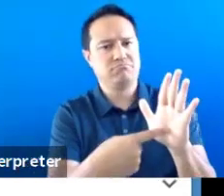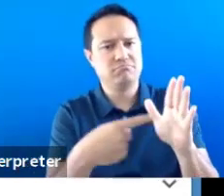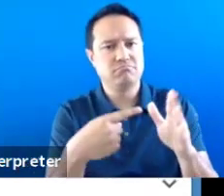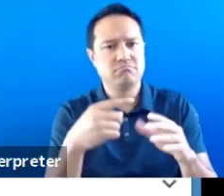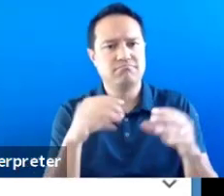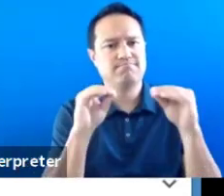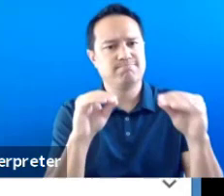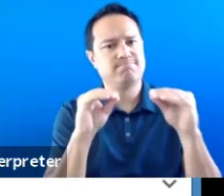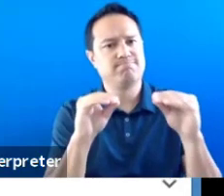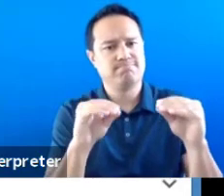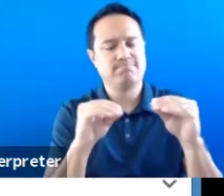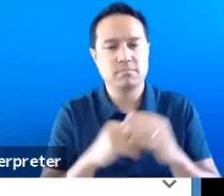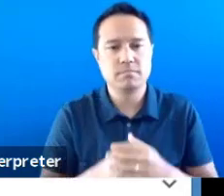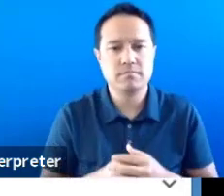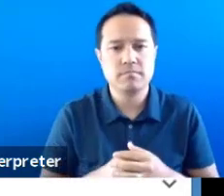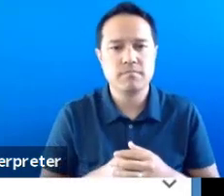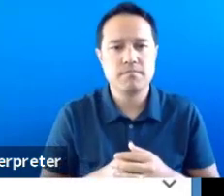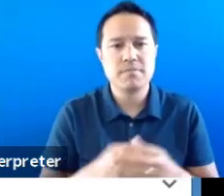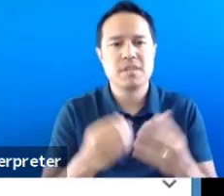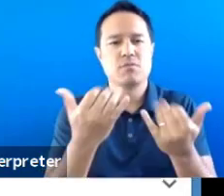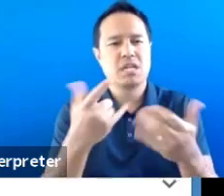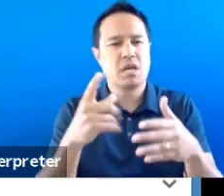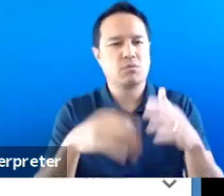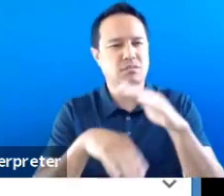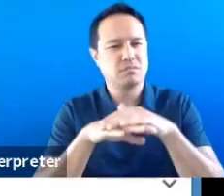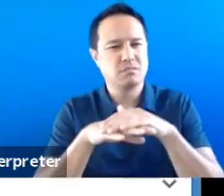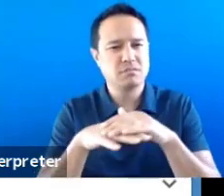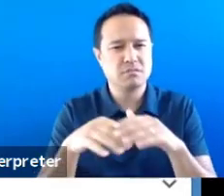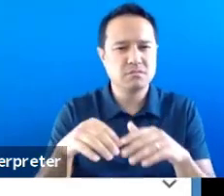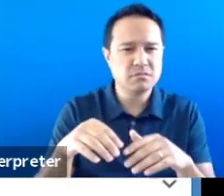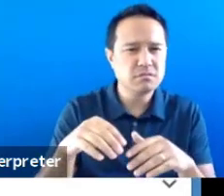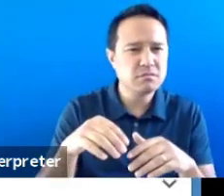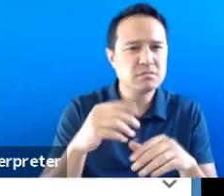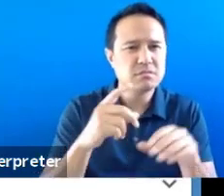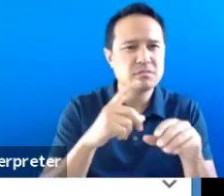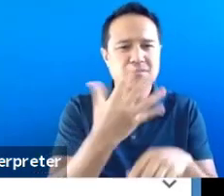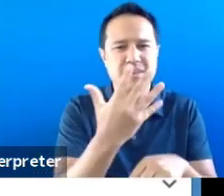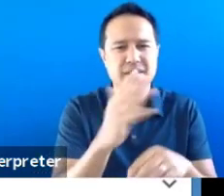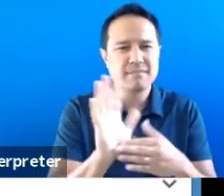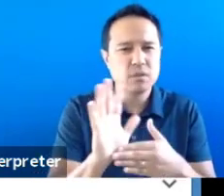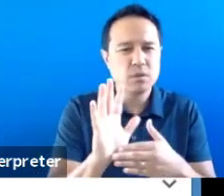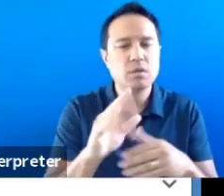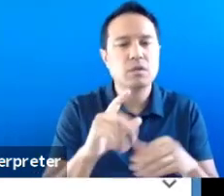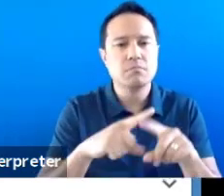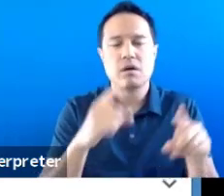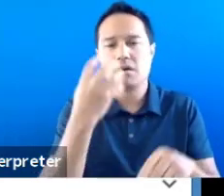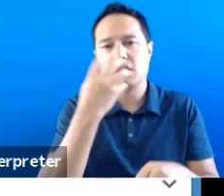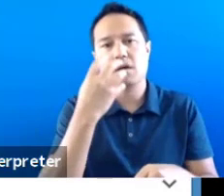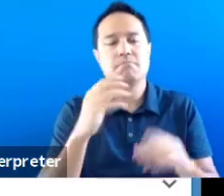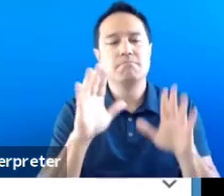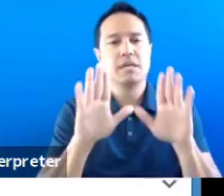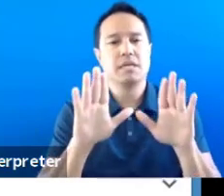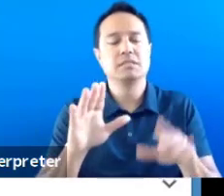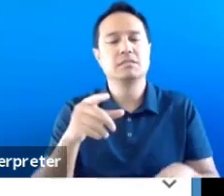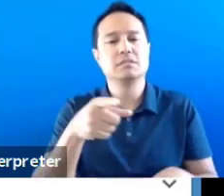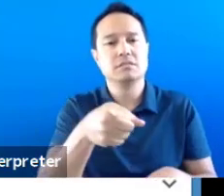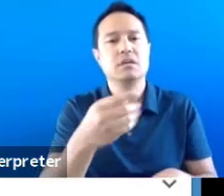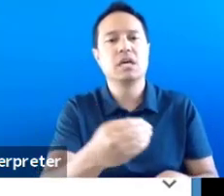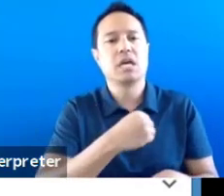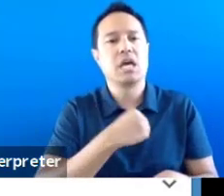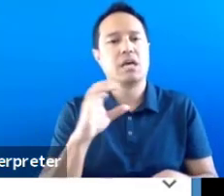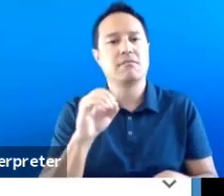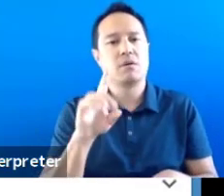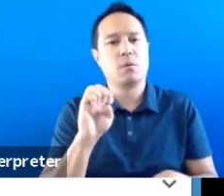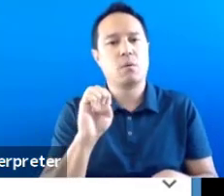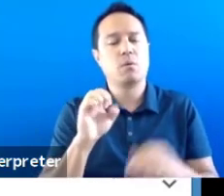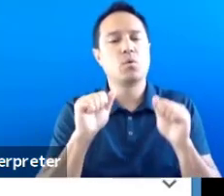cap at 5 minutes for the videos, but Screencastify is amazing because they gave us a code that you can use to upgrade and